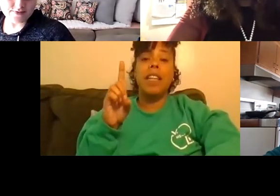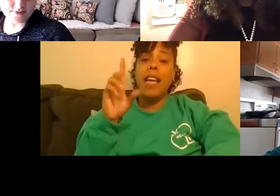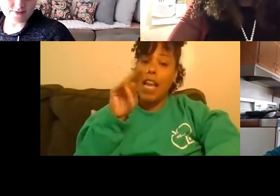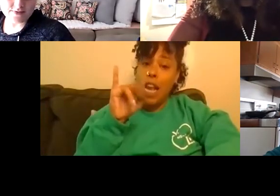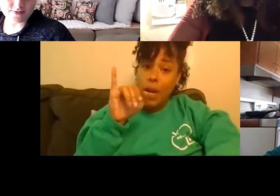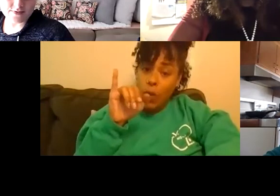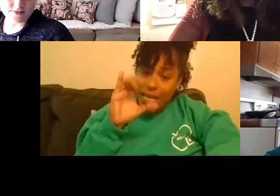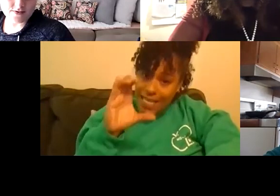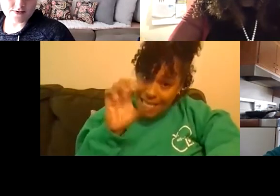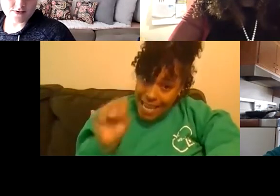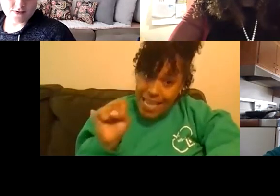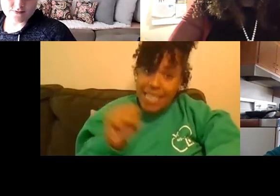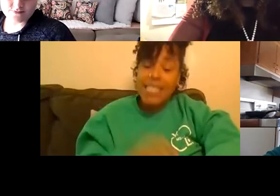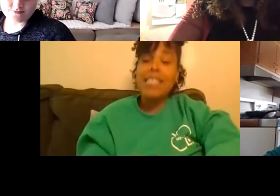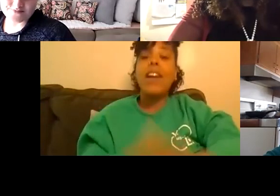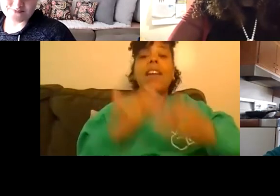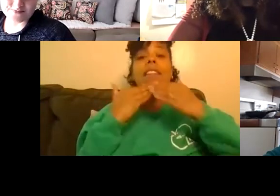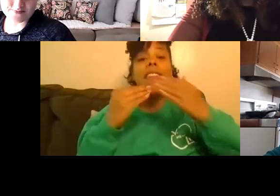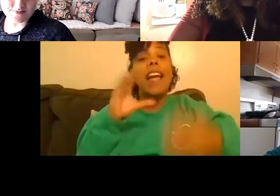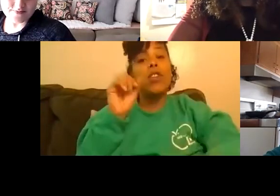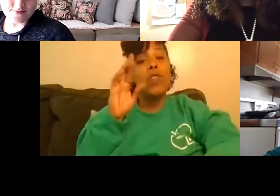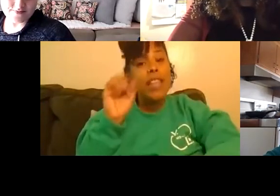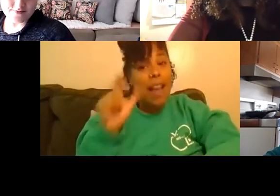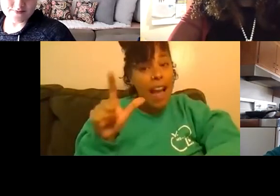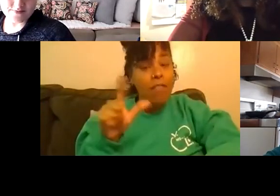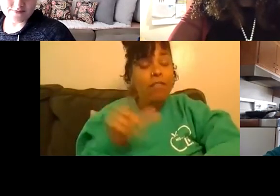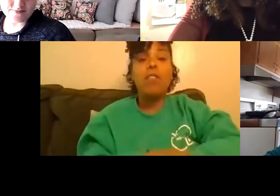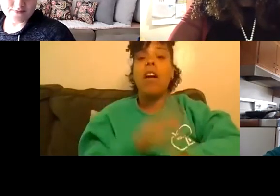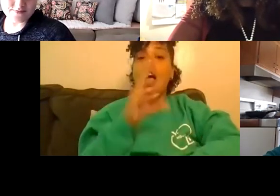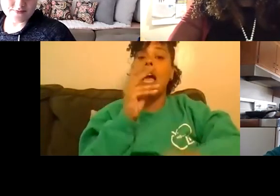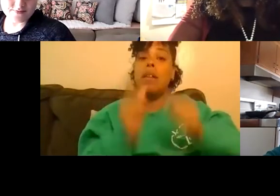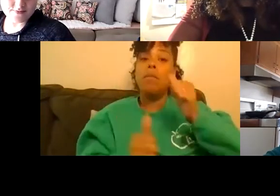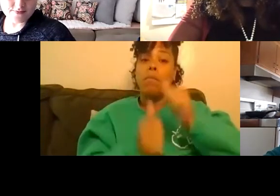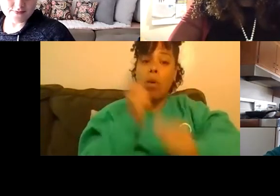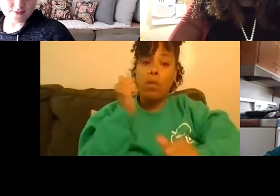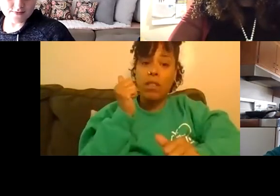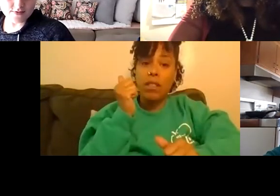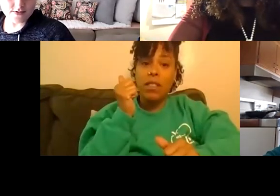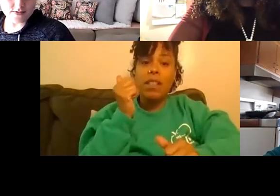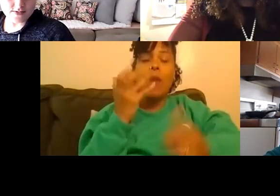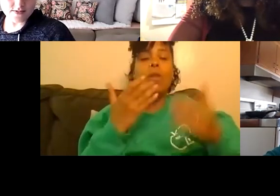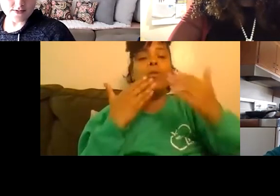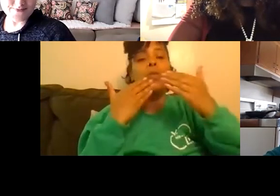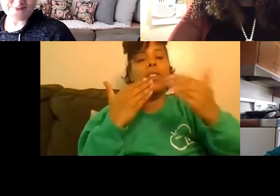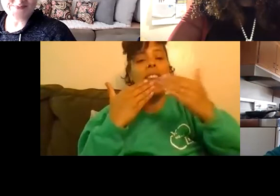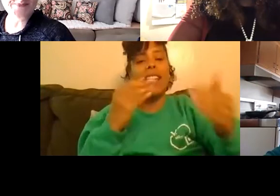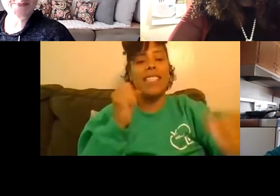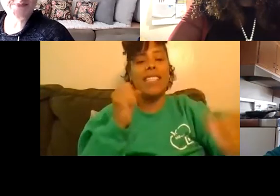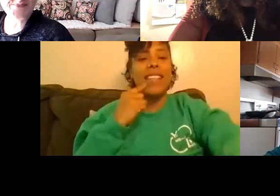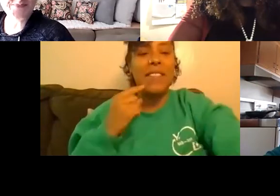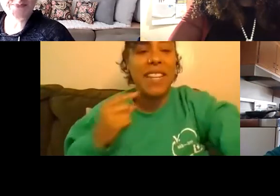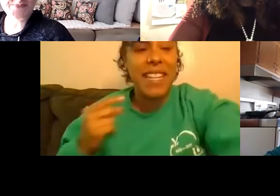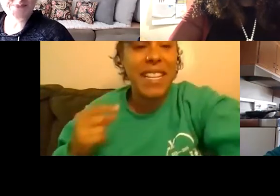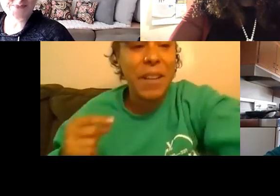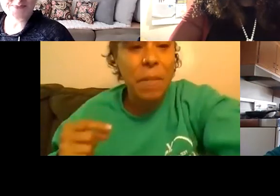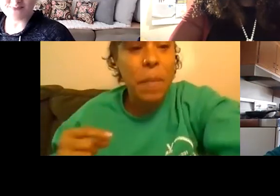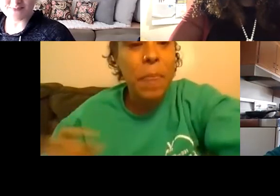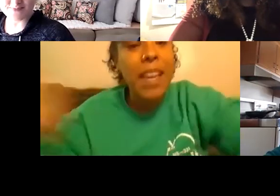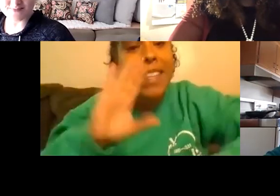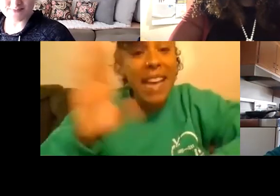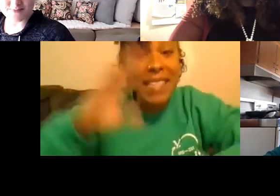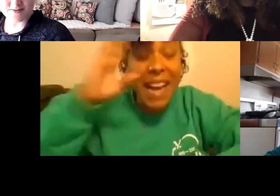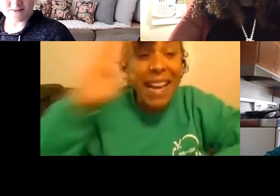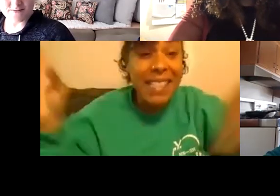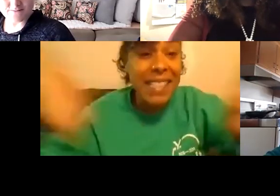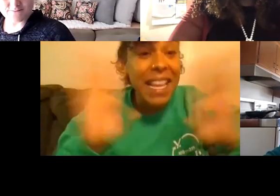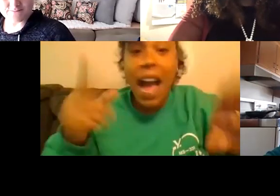I want to thank Carol. And most of all, I'd love to thank Stephanie. You guys be